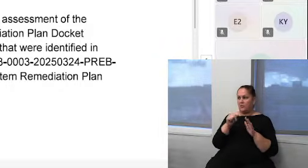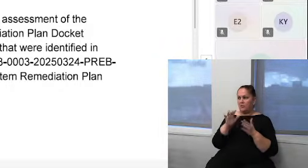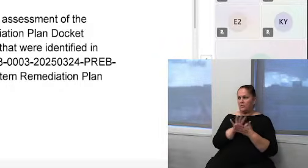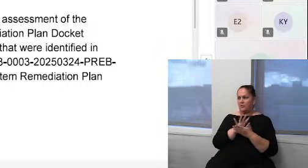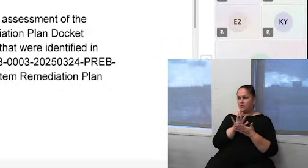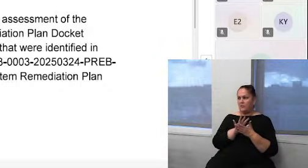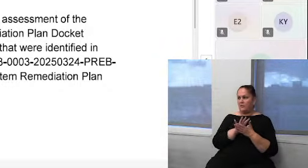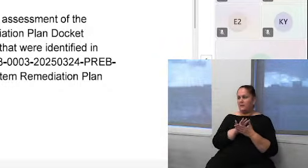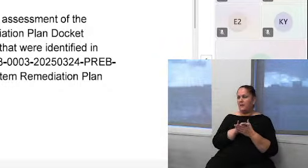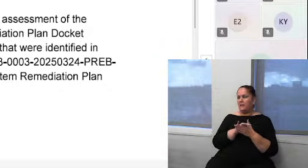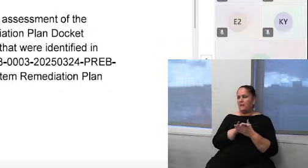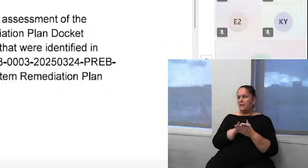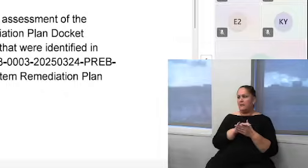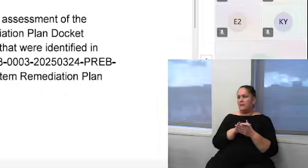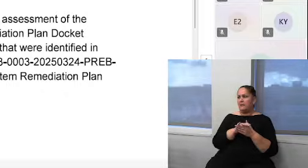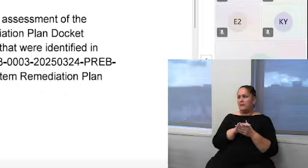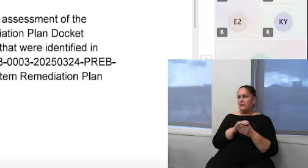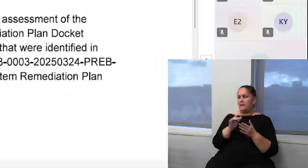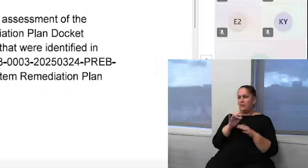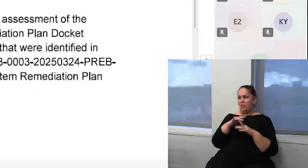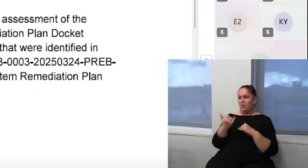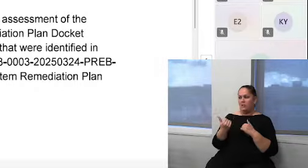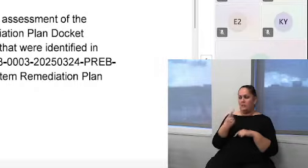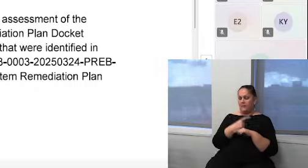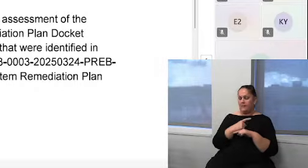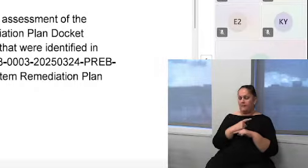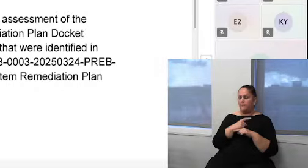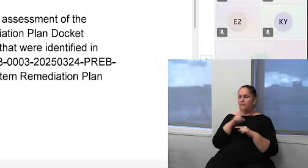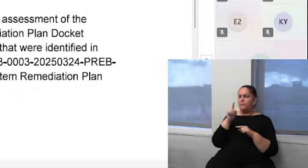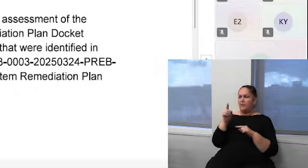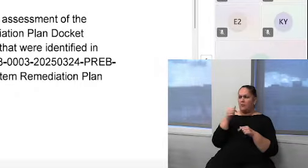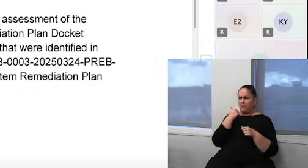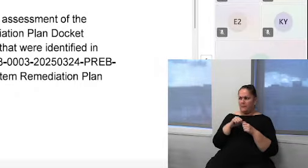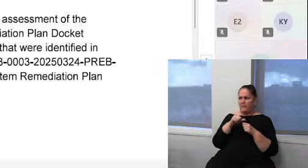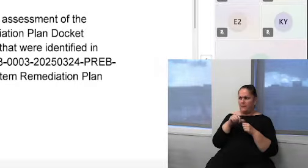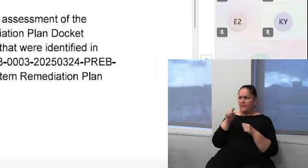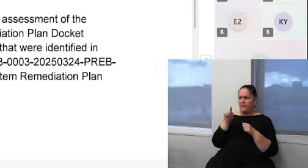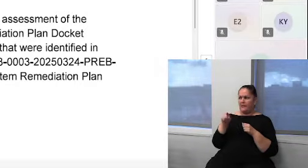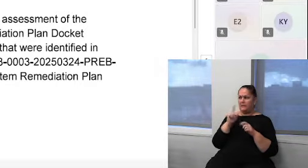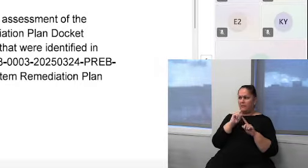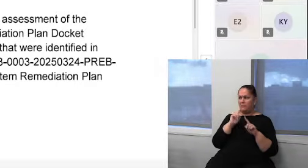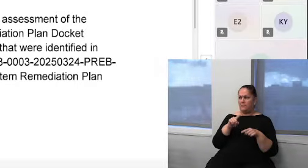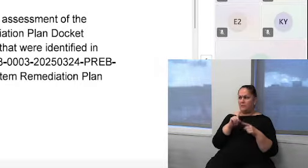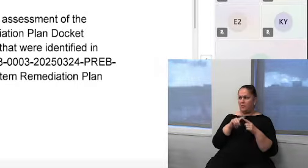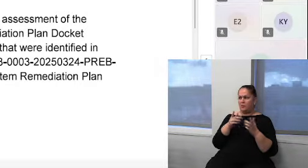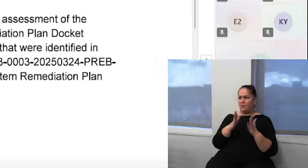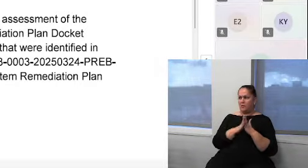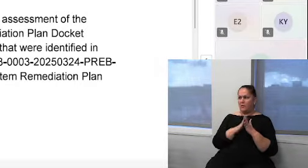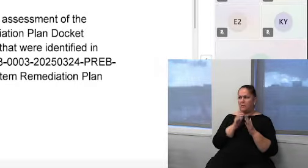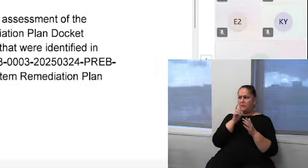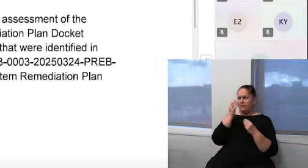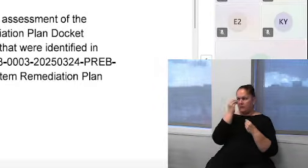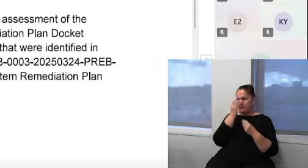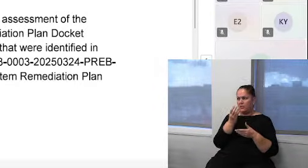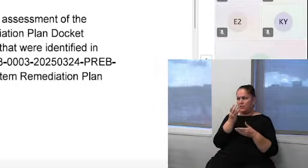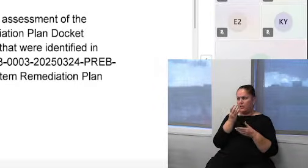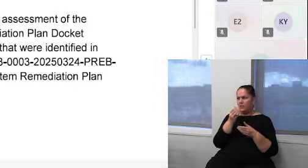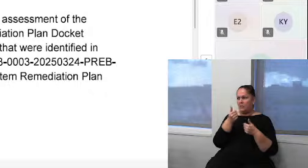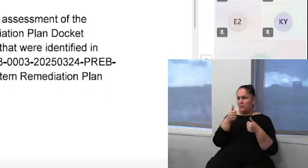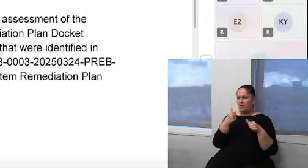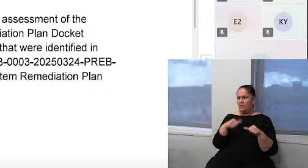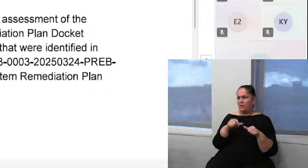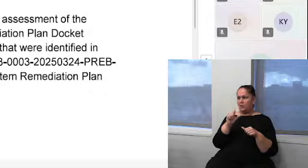You were shown this document earlier today. You remember this is a response to a request